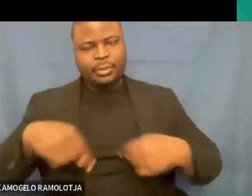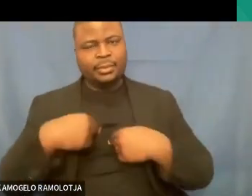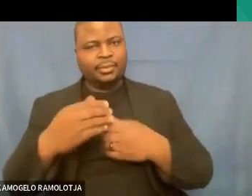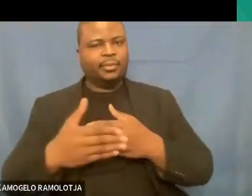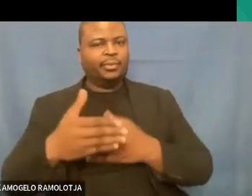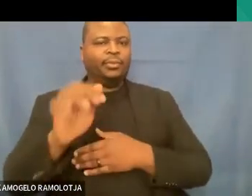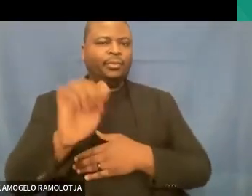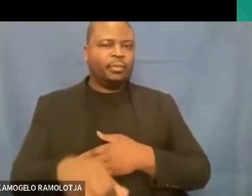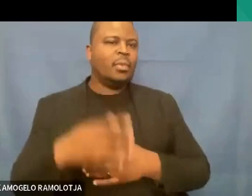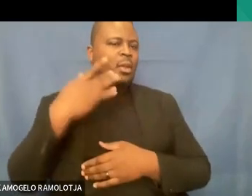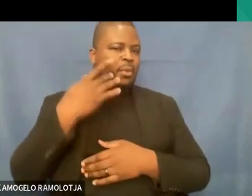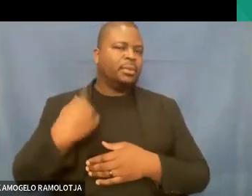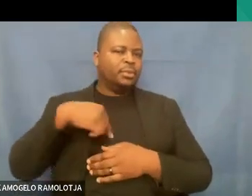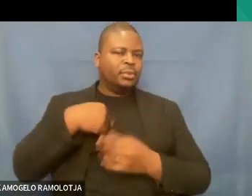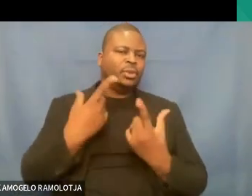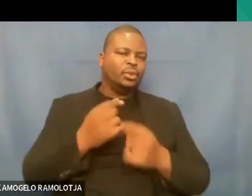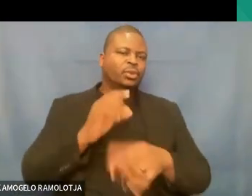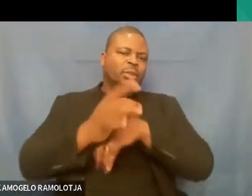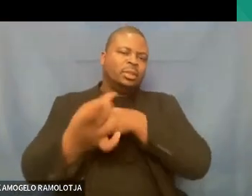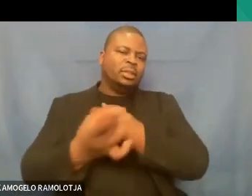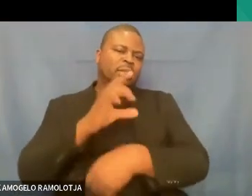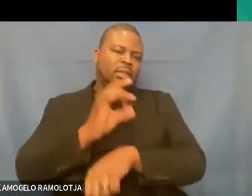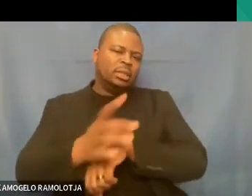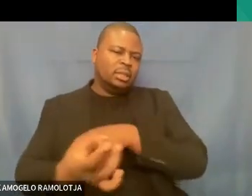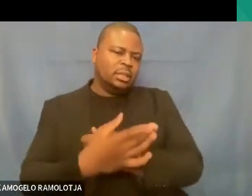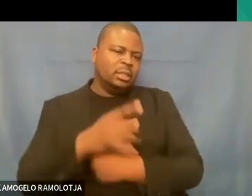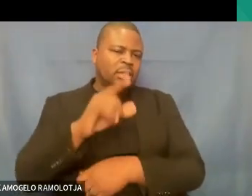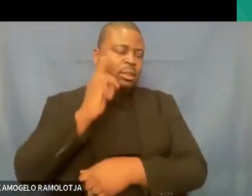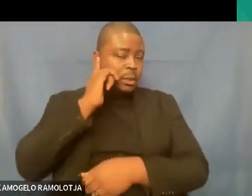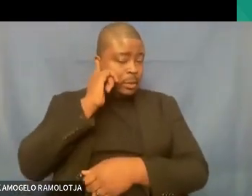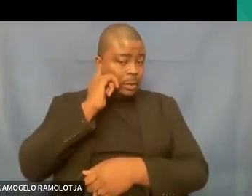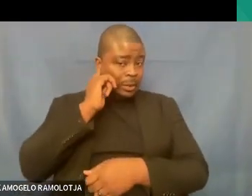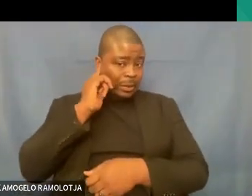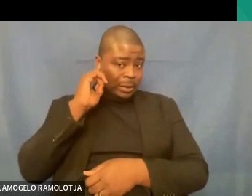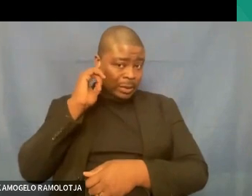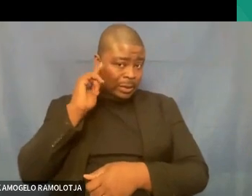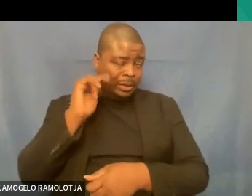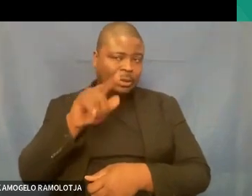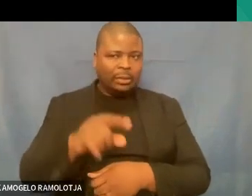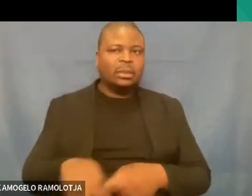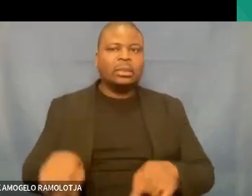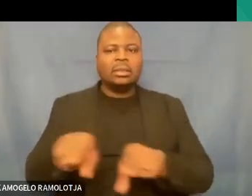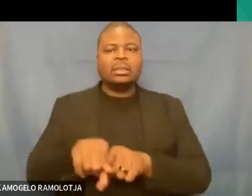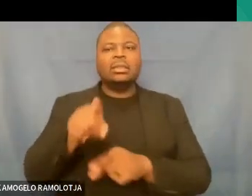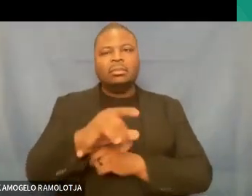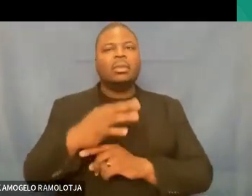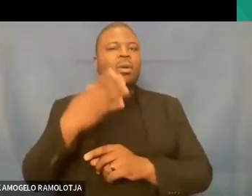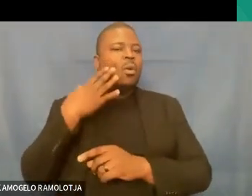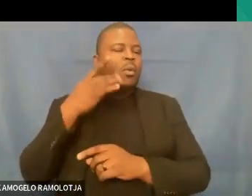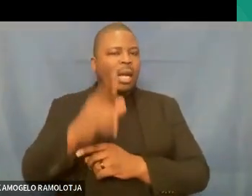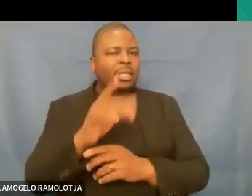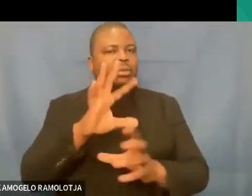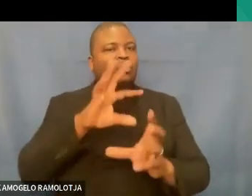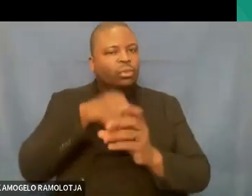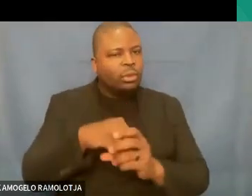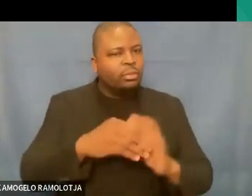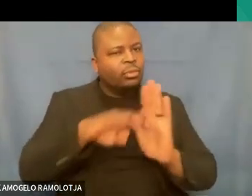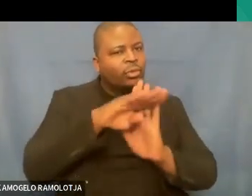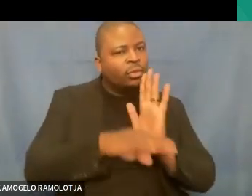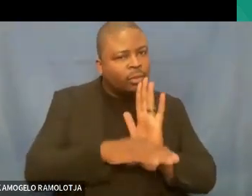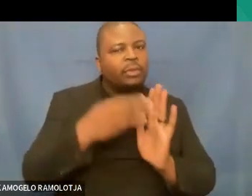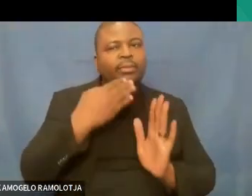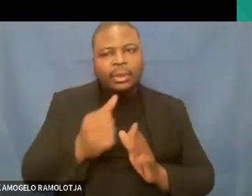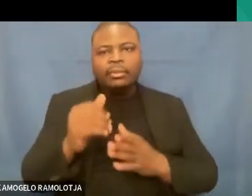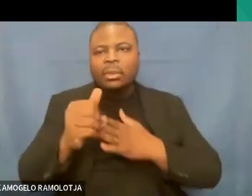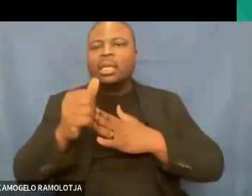do our consultations, not just at the inception stage, but also as we implement the programs. Let's bring them back to ensure that we are